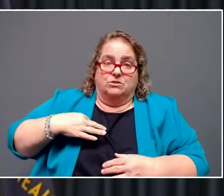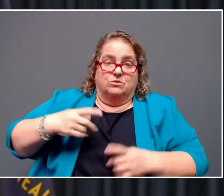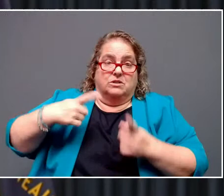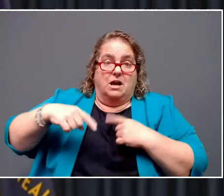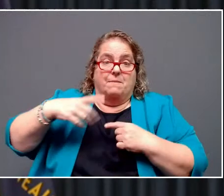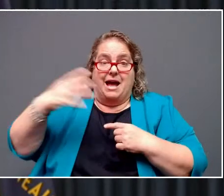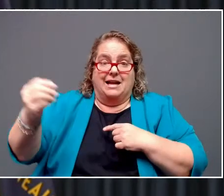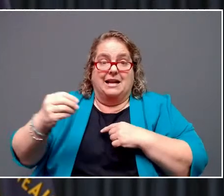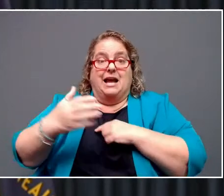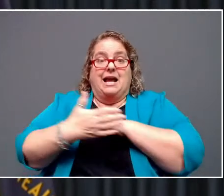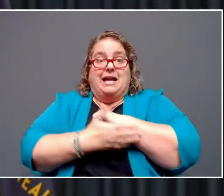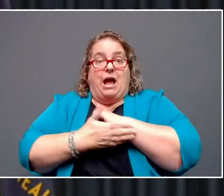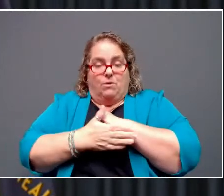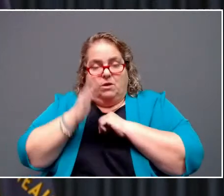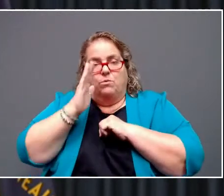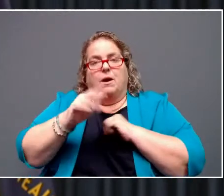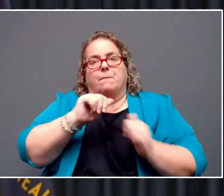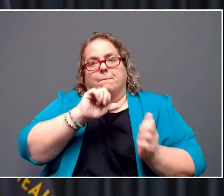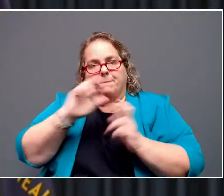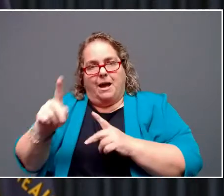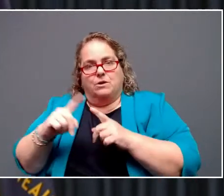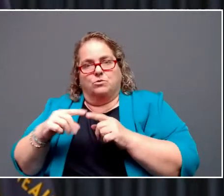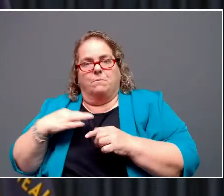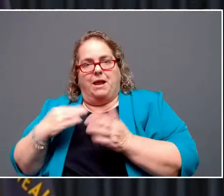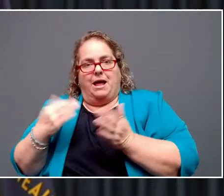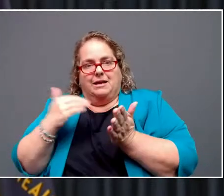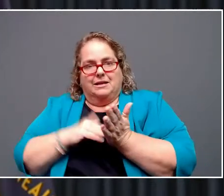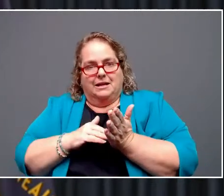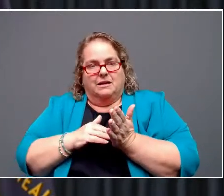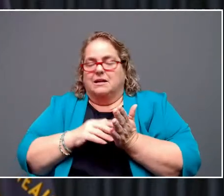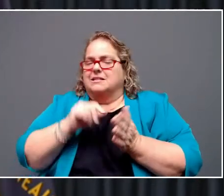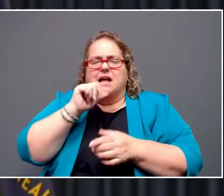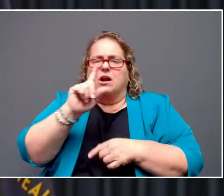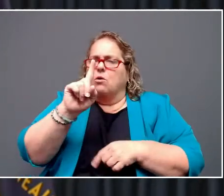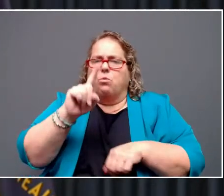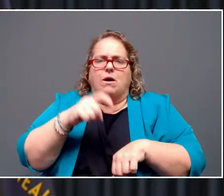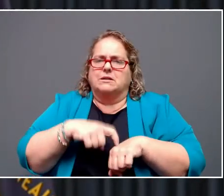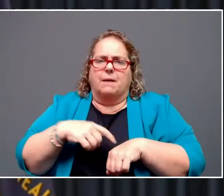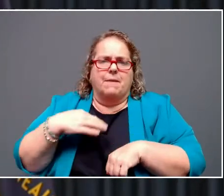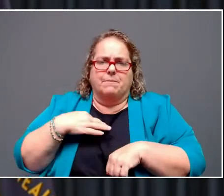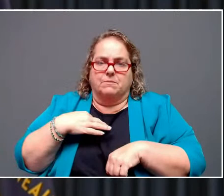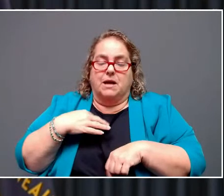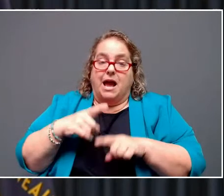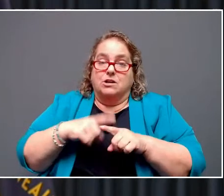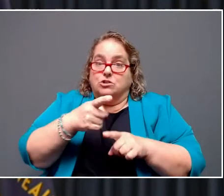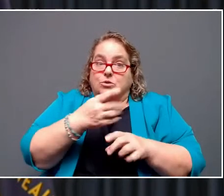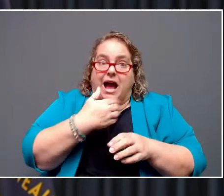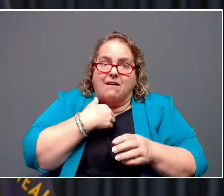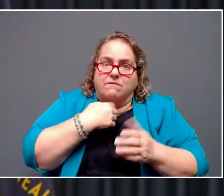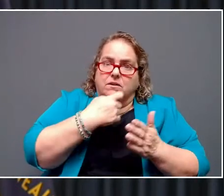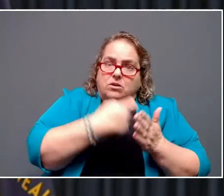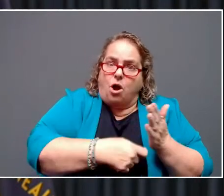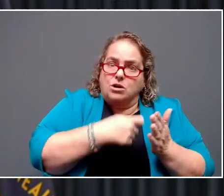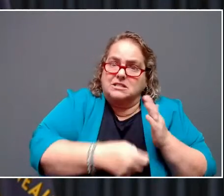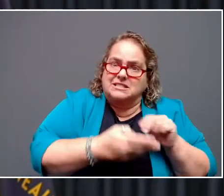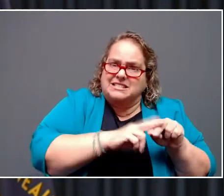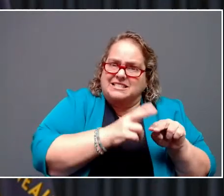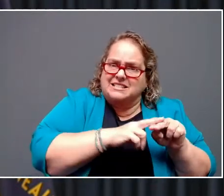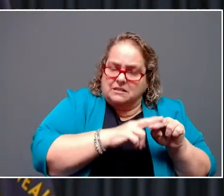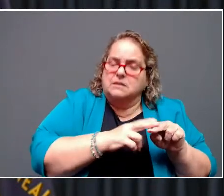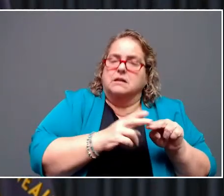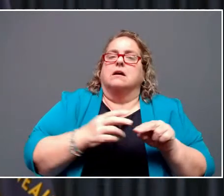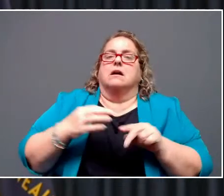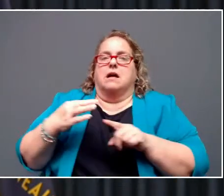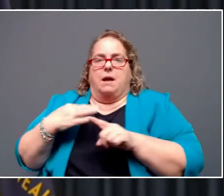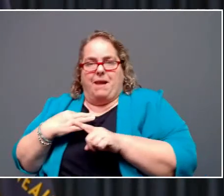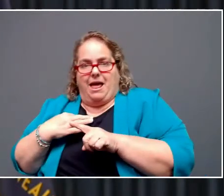a one-time, it's as you incur costs. Greatly appreciate the legislature working with